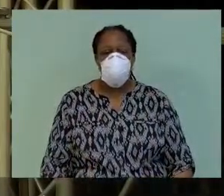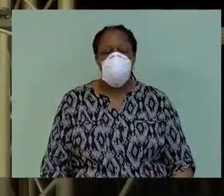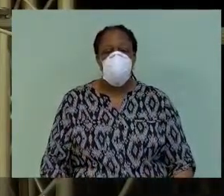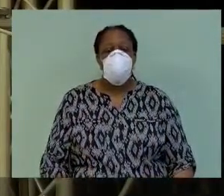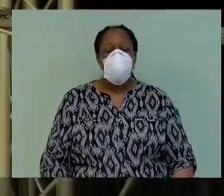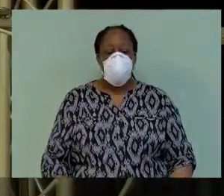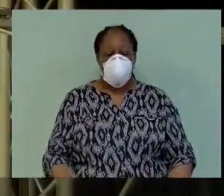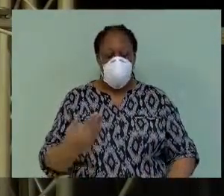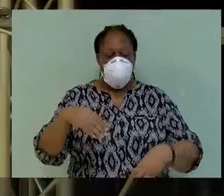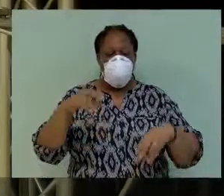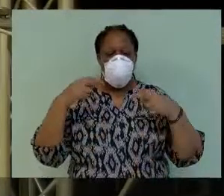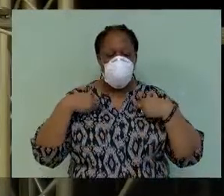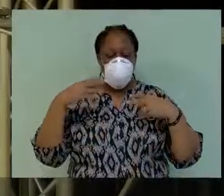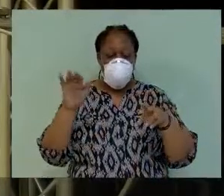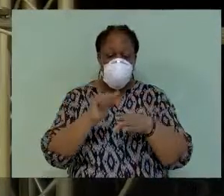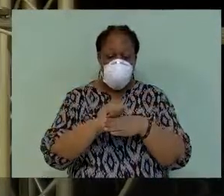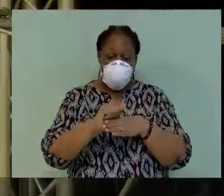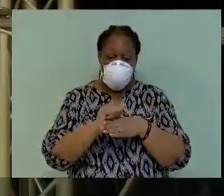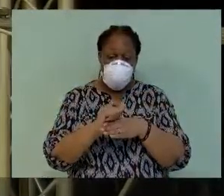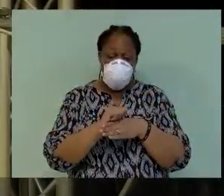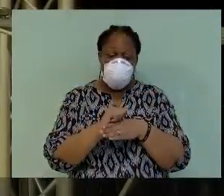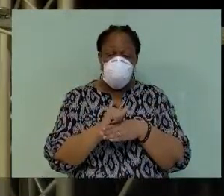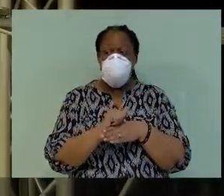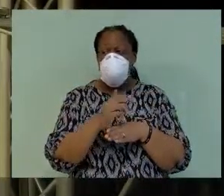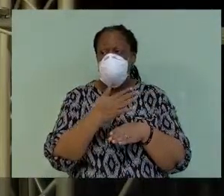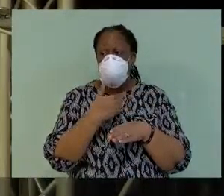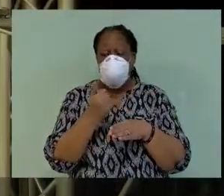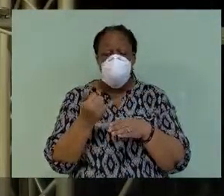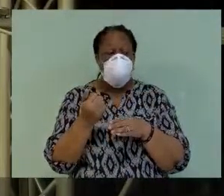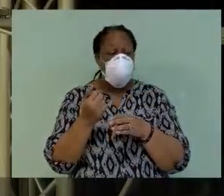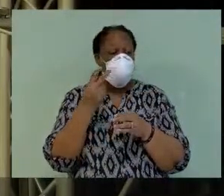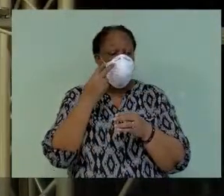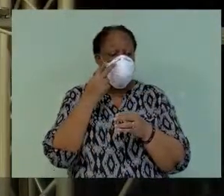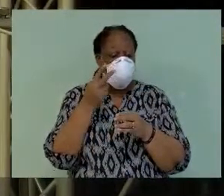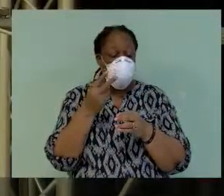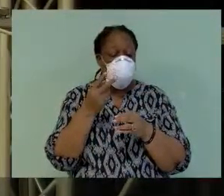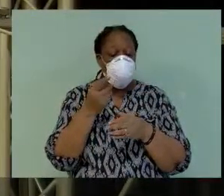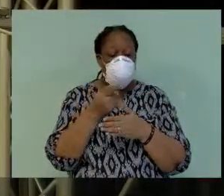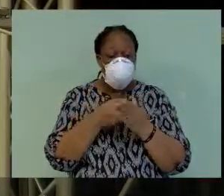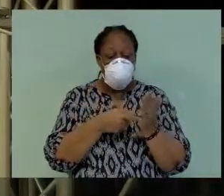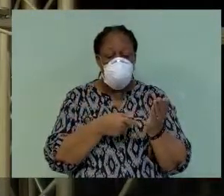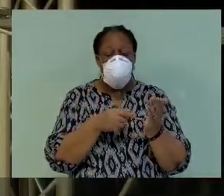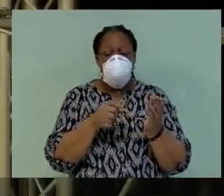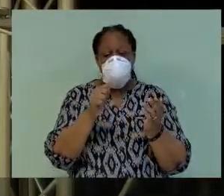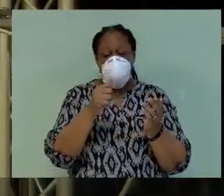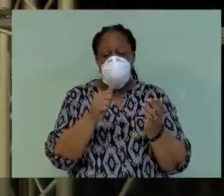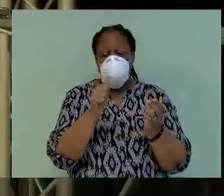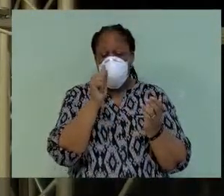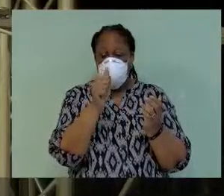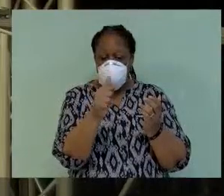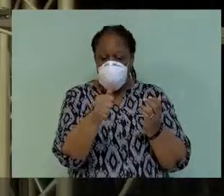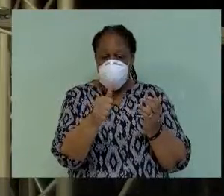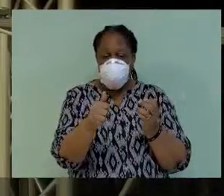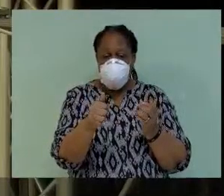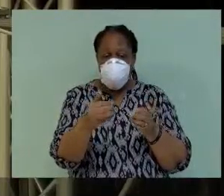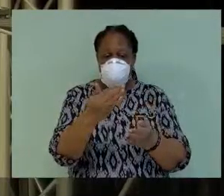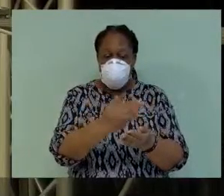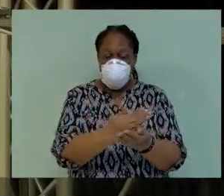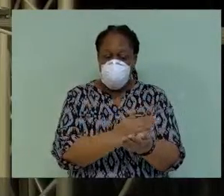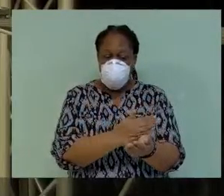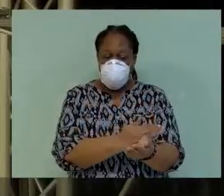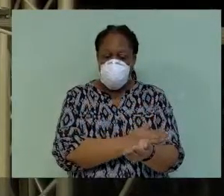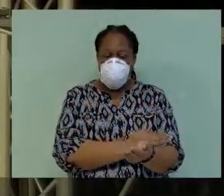building sessions which fall in line with the ministry's goal of personal development. We are